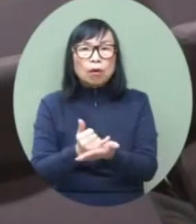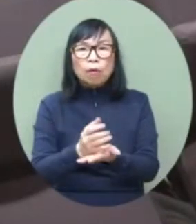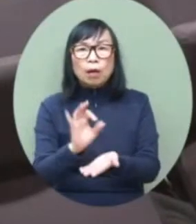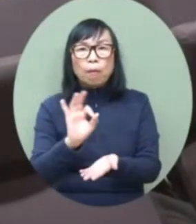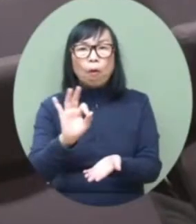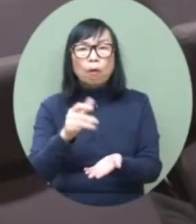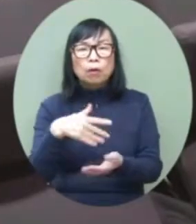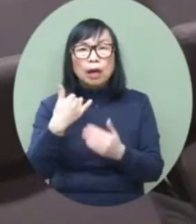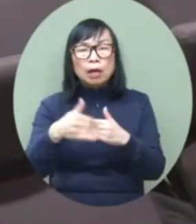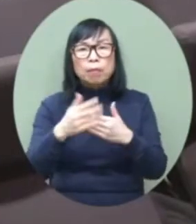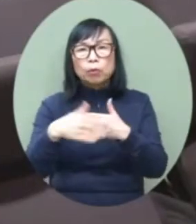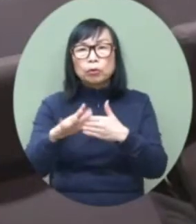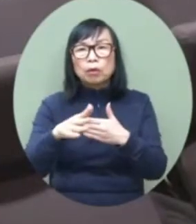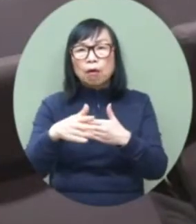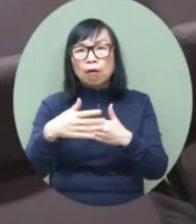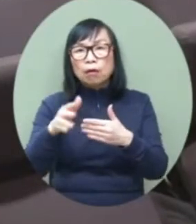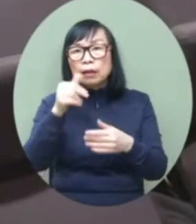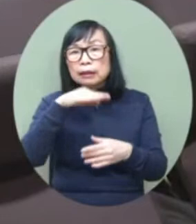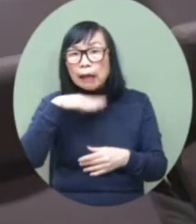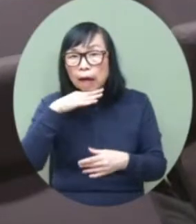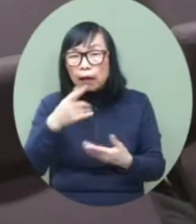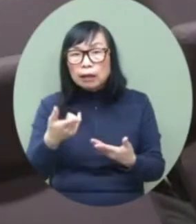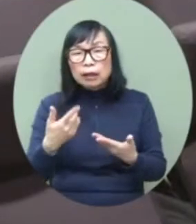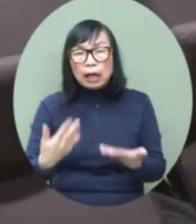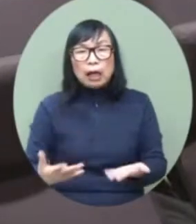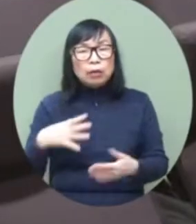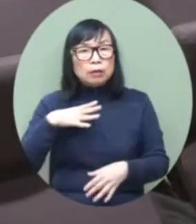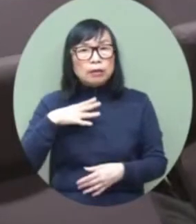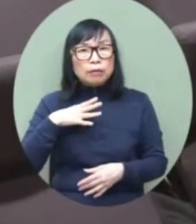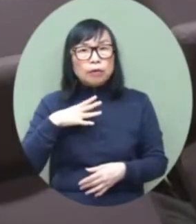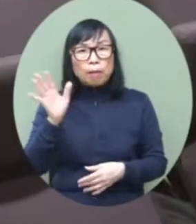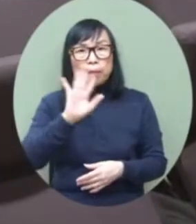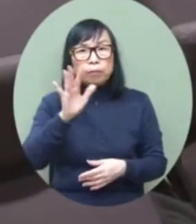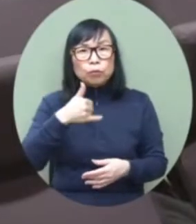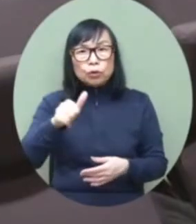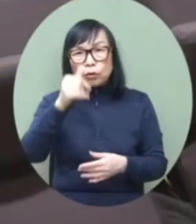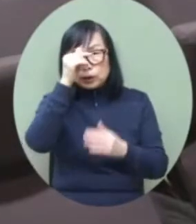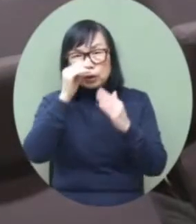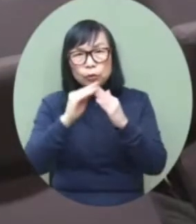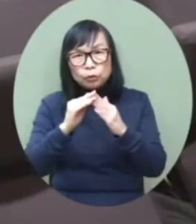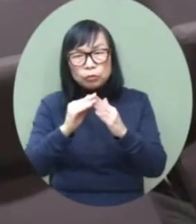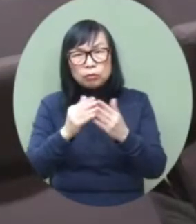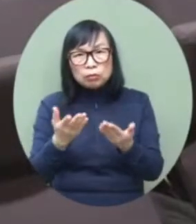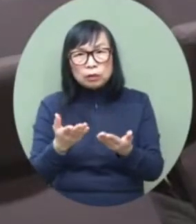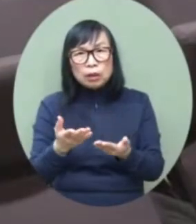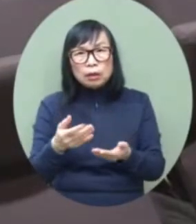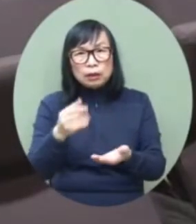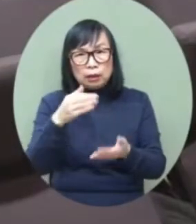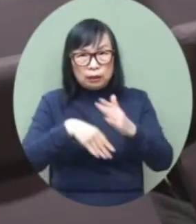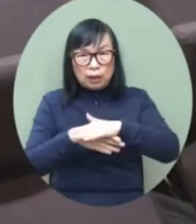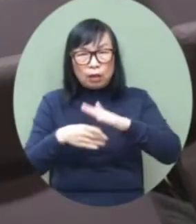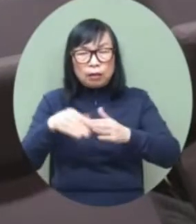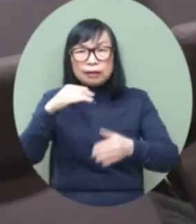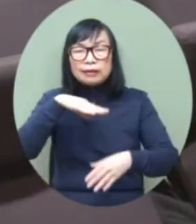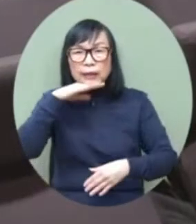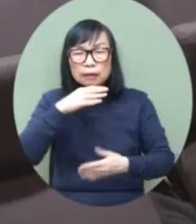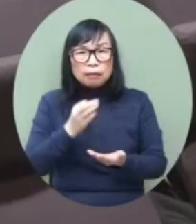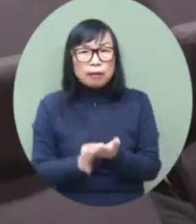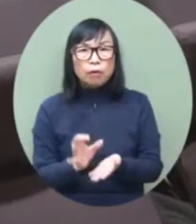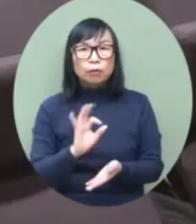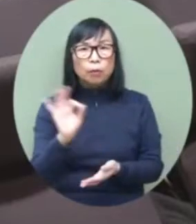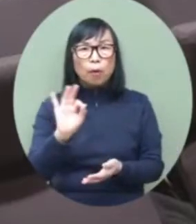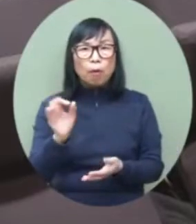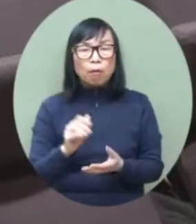first, but now the hospitals are full and they are waiting outside the hospitals. So would it be better for them to stay at home